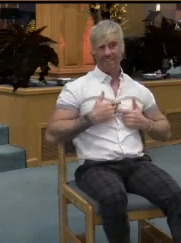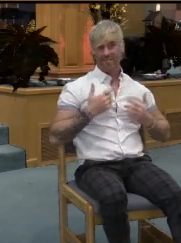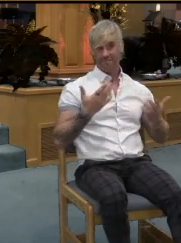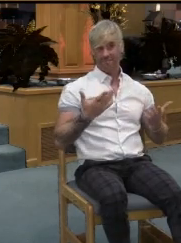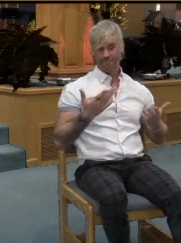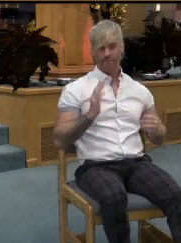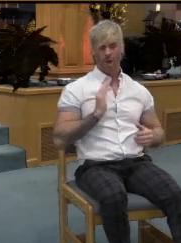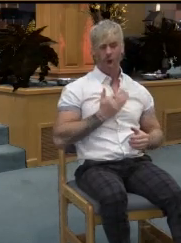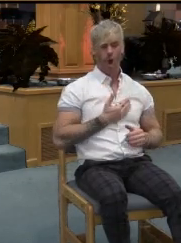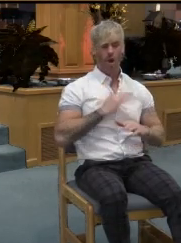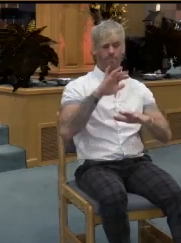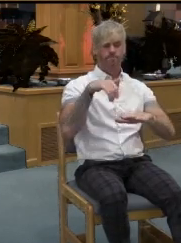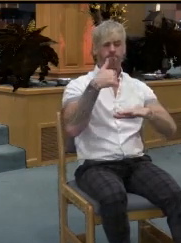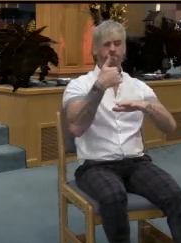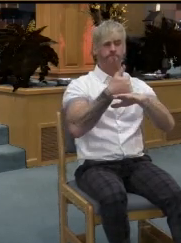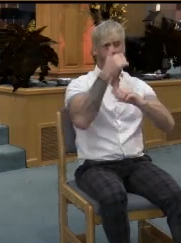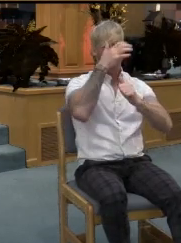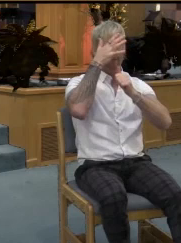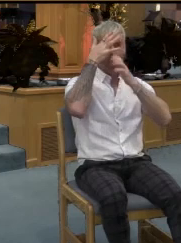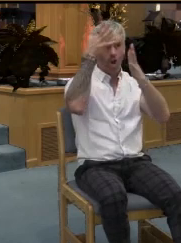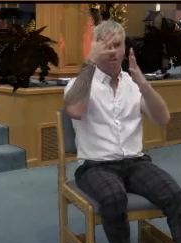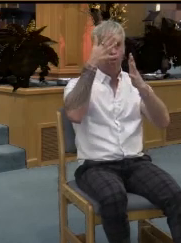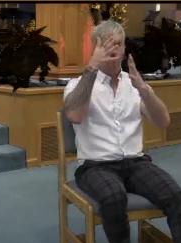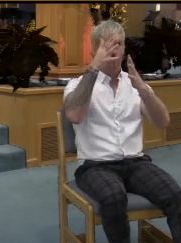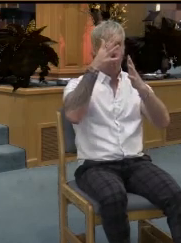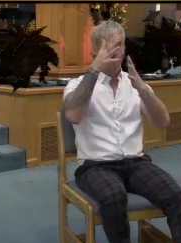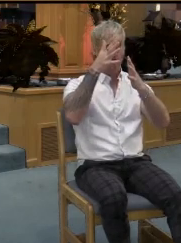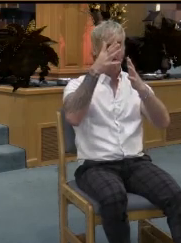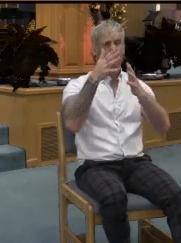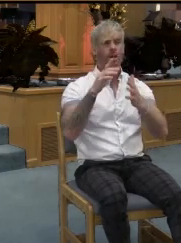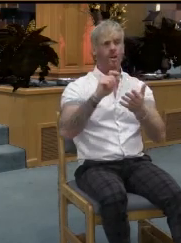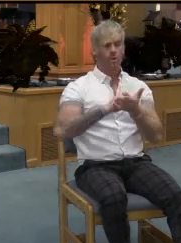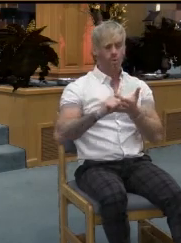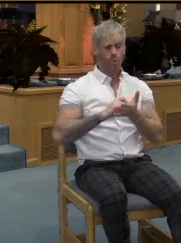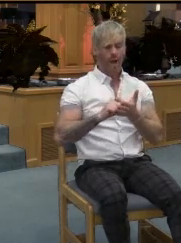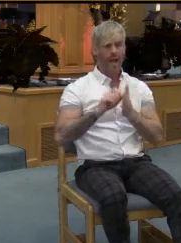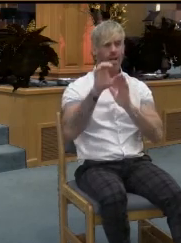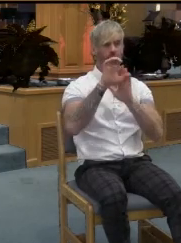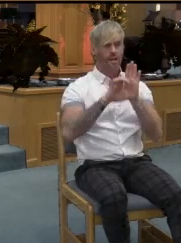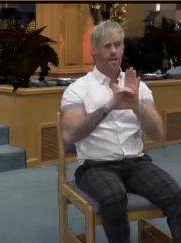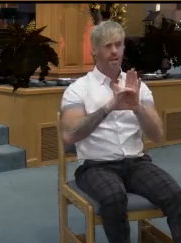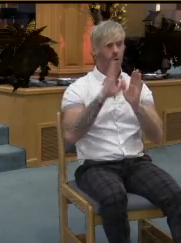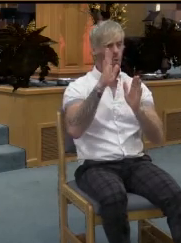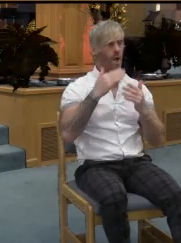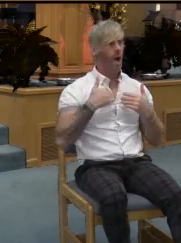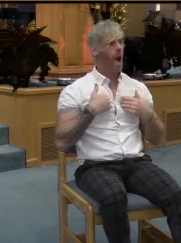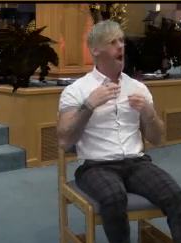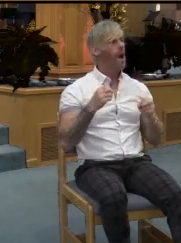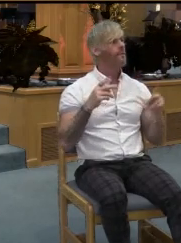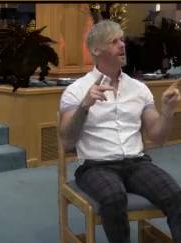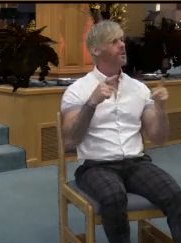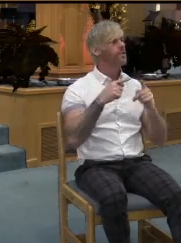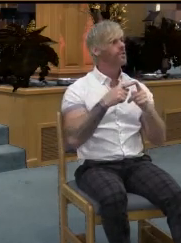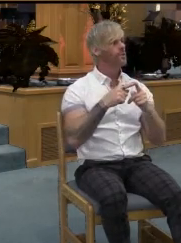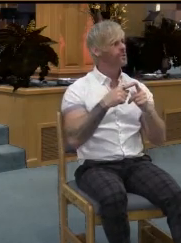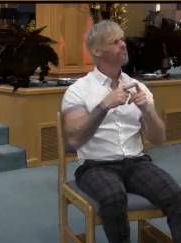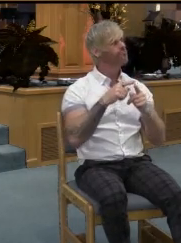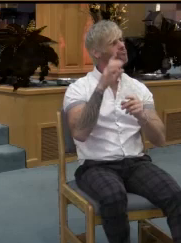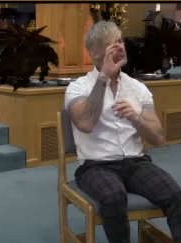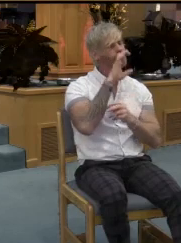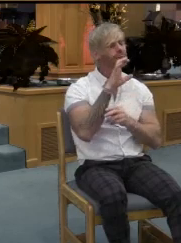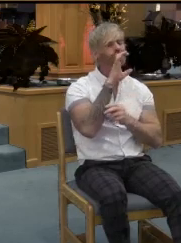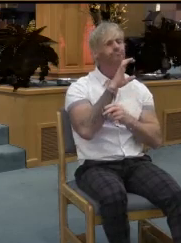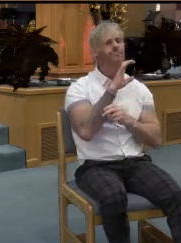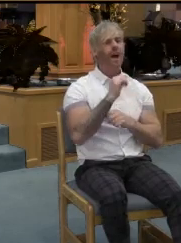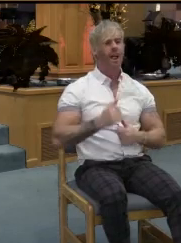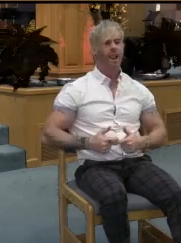the Constitution. That we might have the opportunity for the pursuit of life, liberty, and the